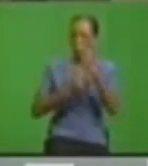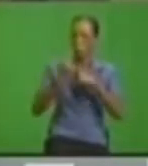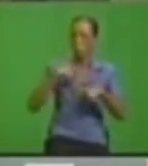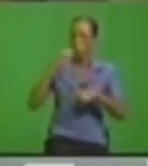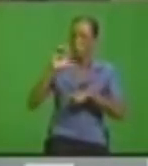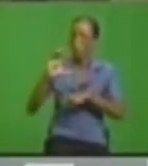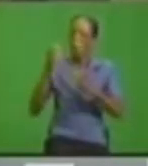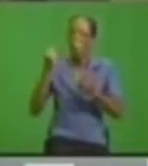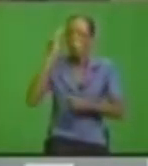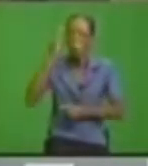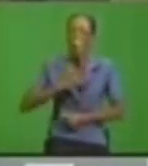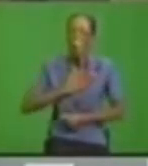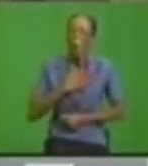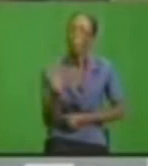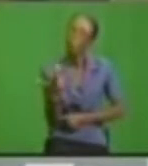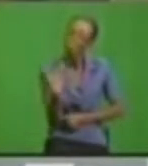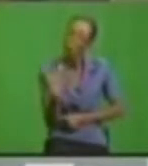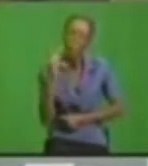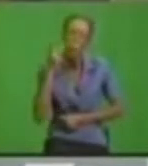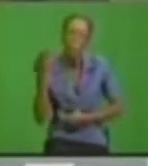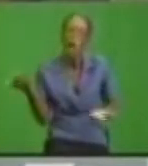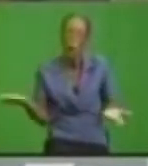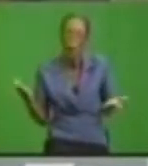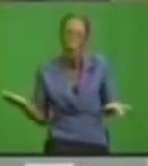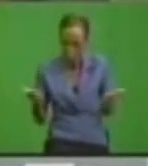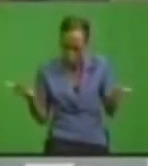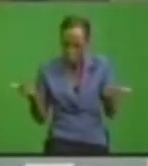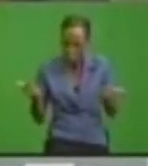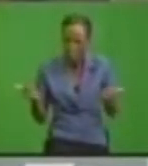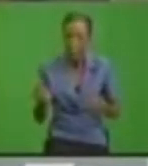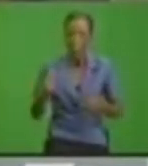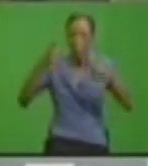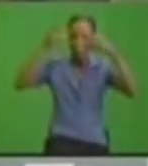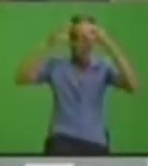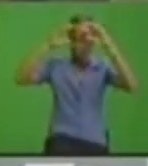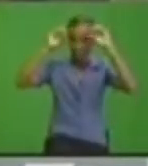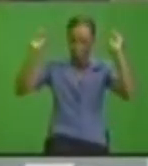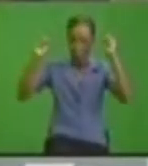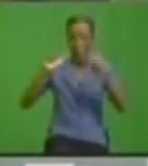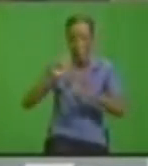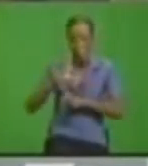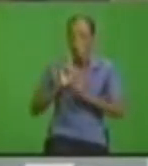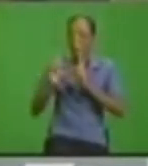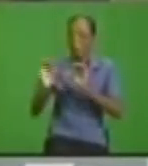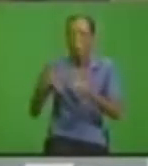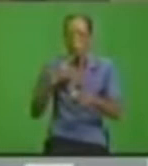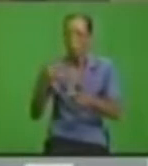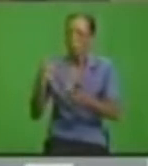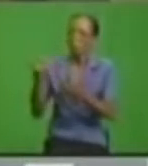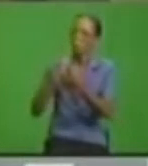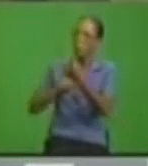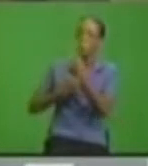is my dear friend Patrick?" And before I could respond, they all genuinely sang his praises,